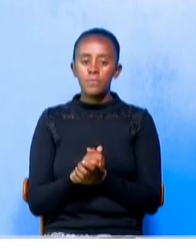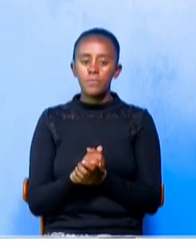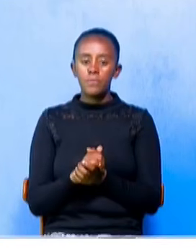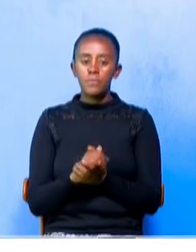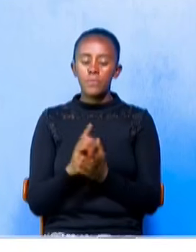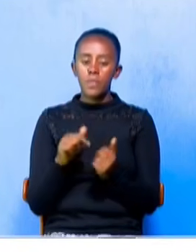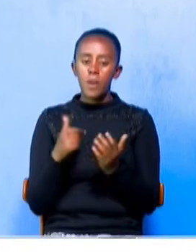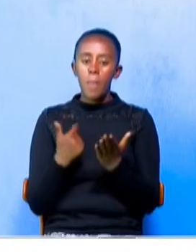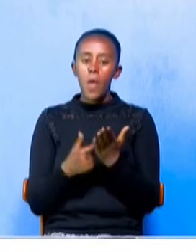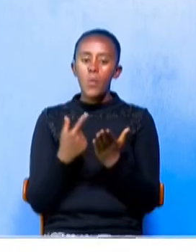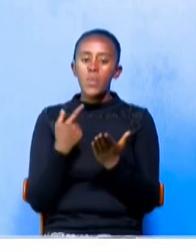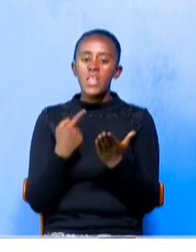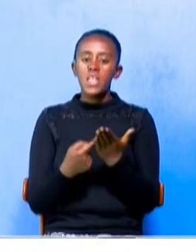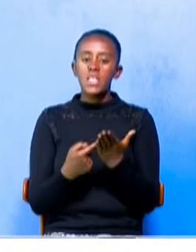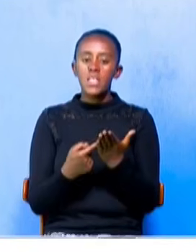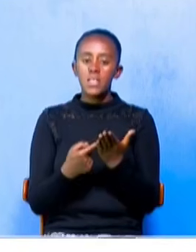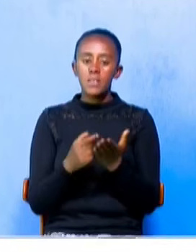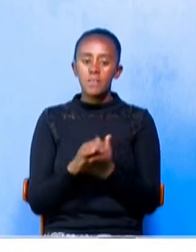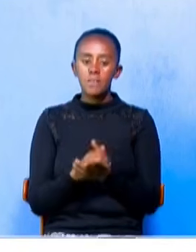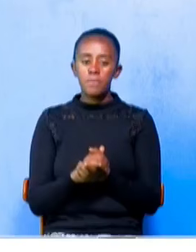about this?